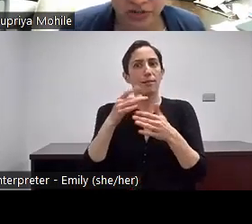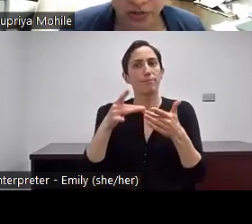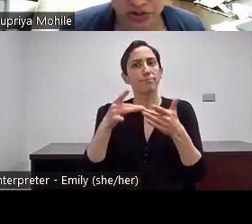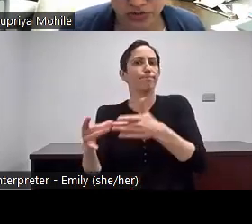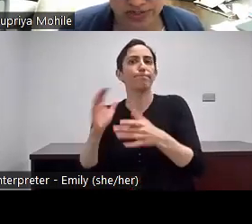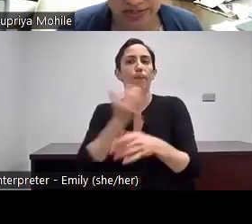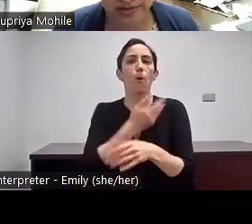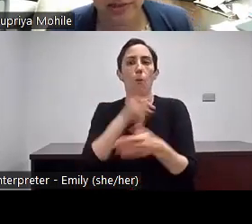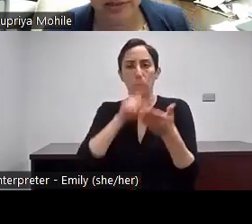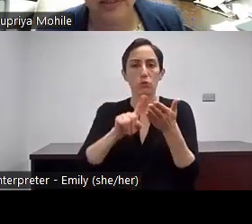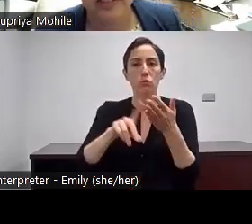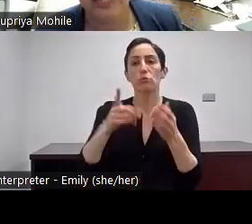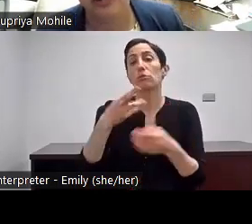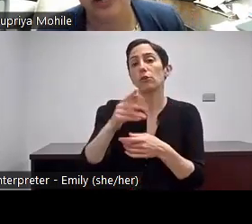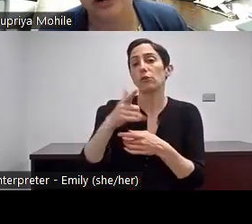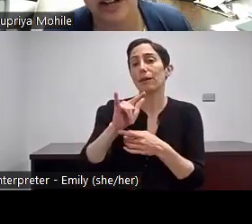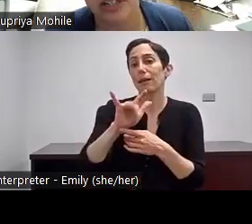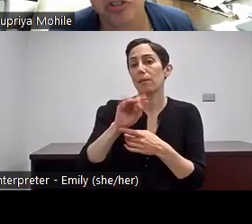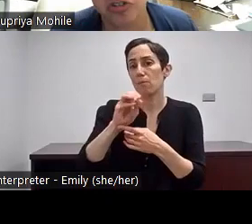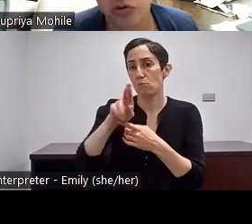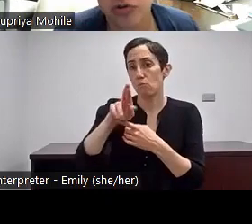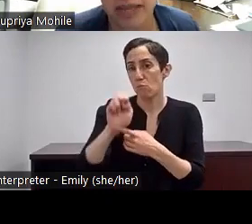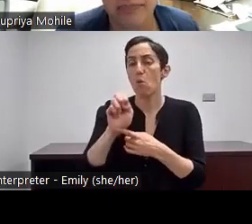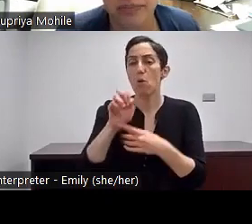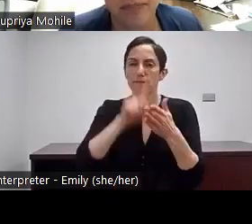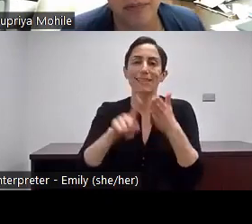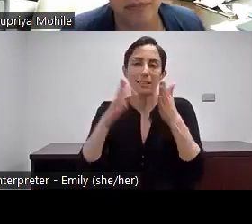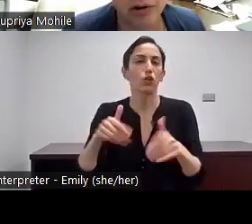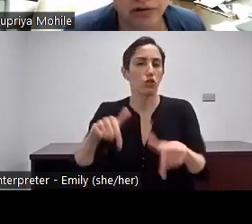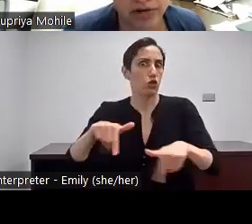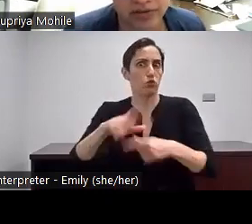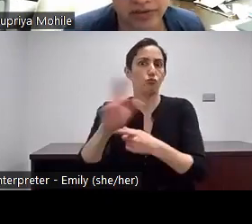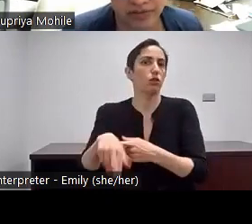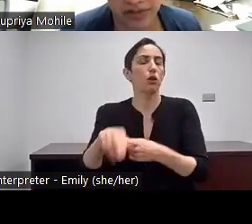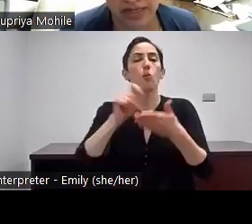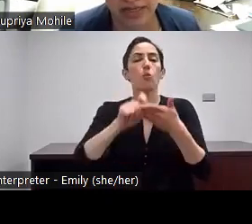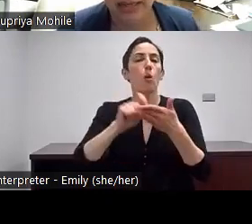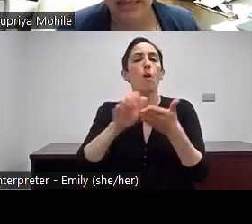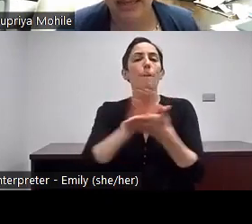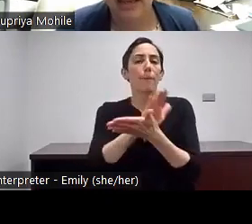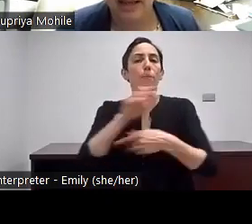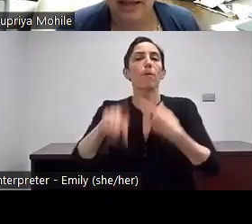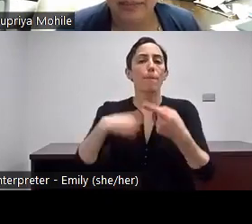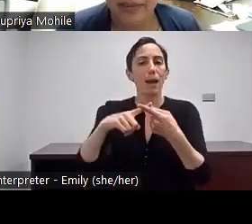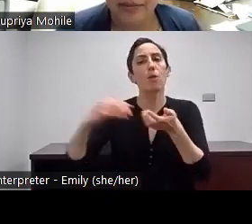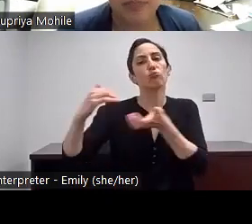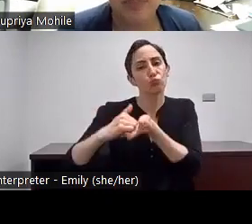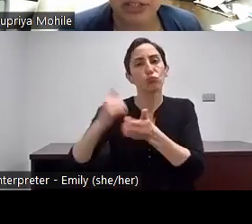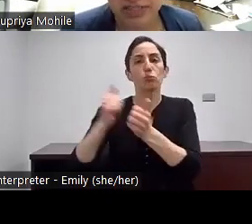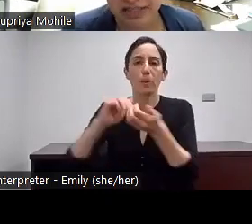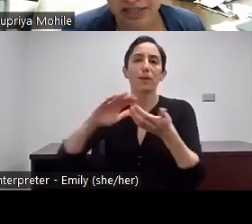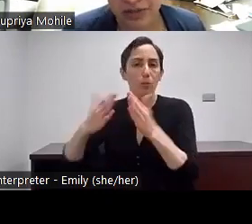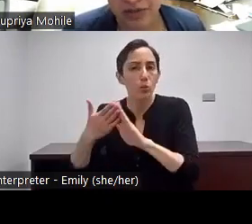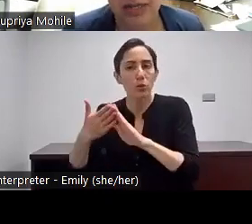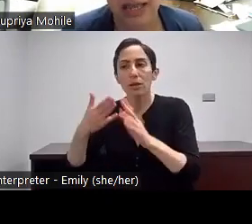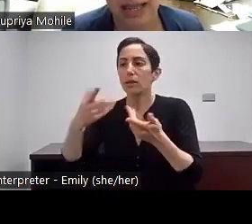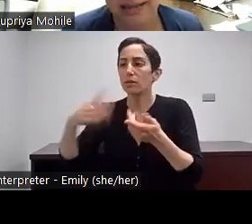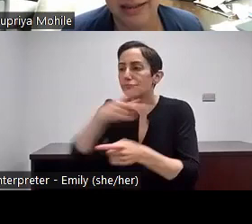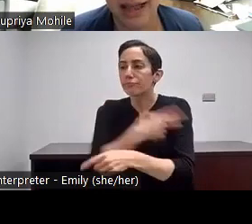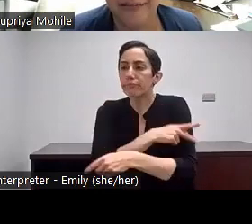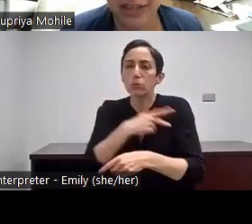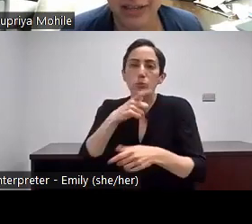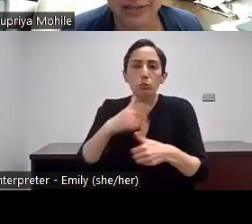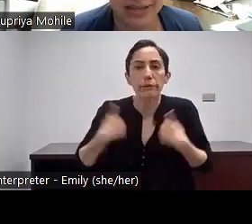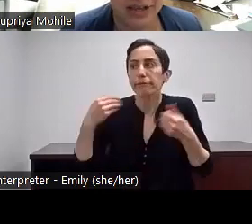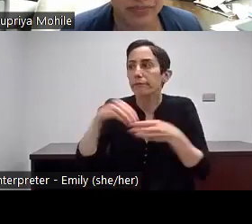Dr. Gilmore, who's an investigator here in Rochester, wrote a paper about partnering with community, with patients in the community